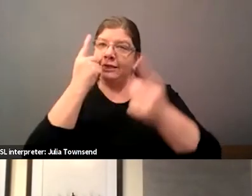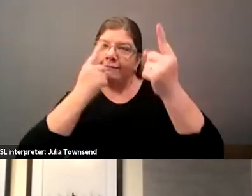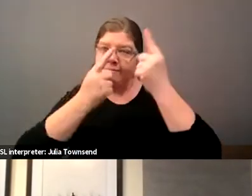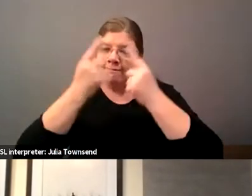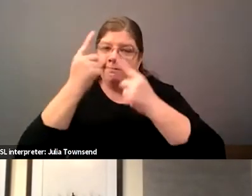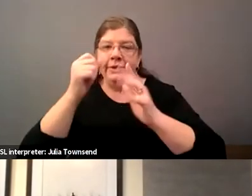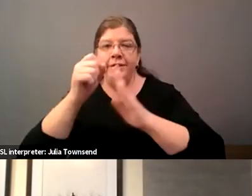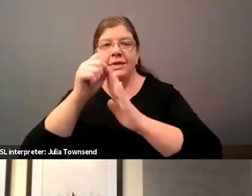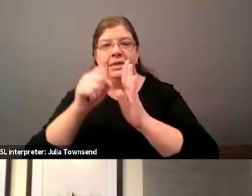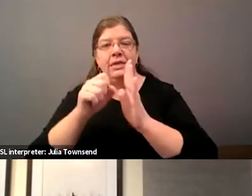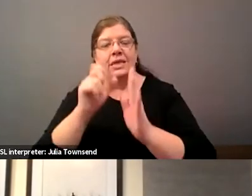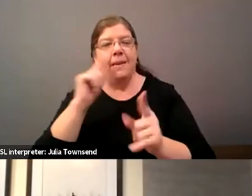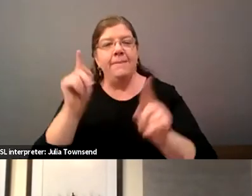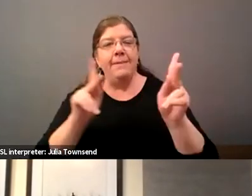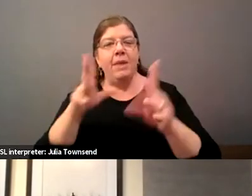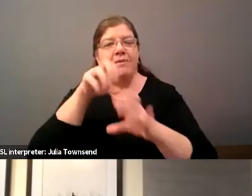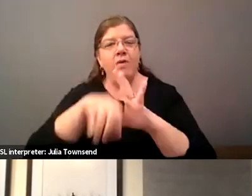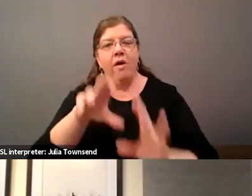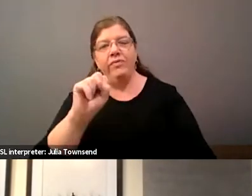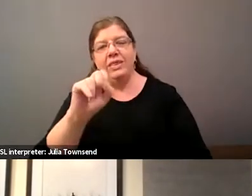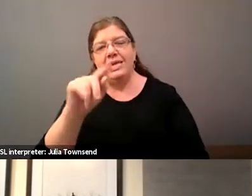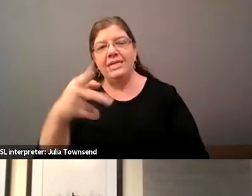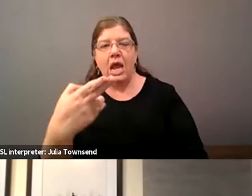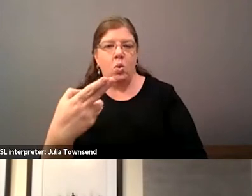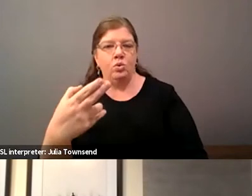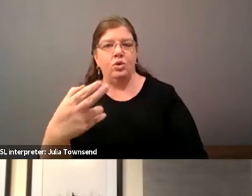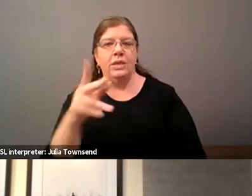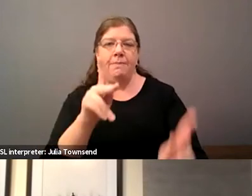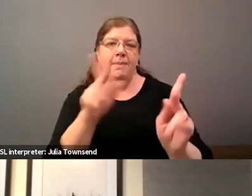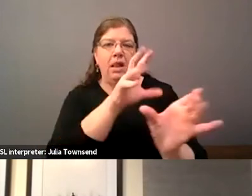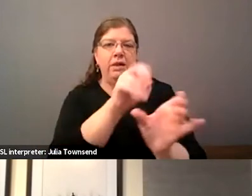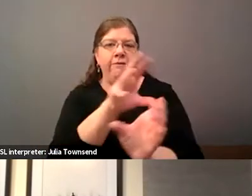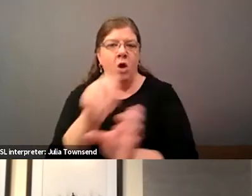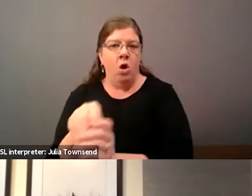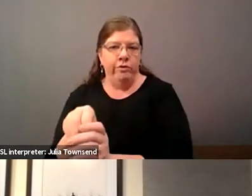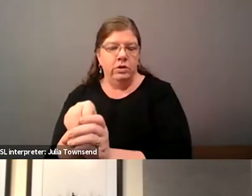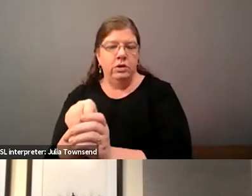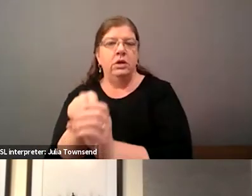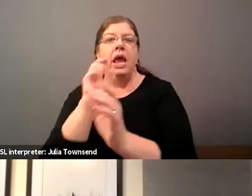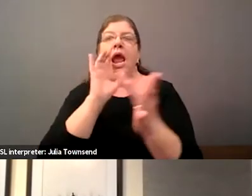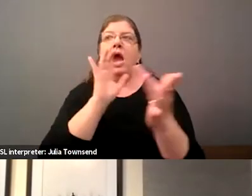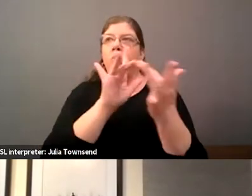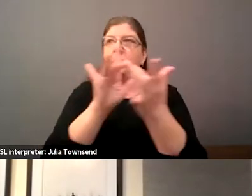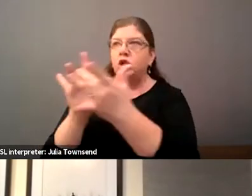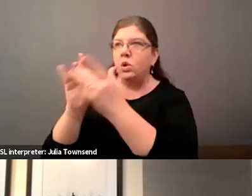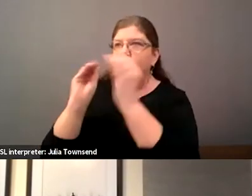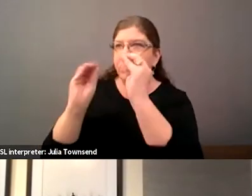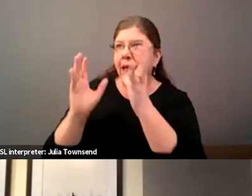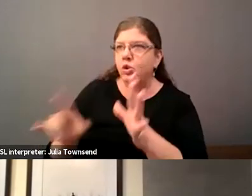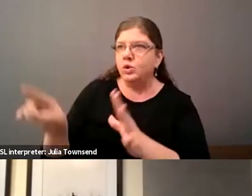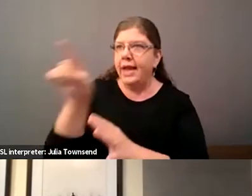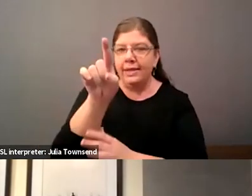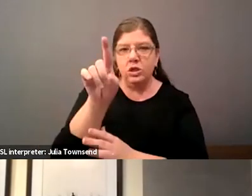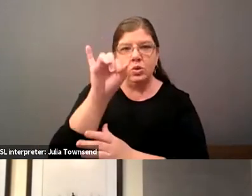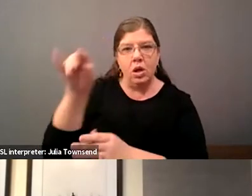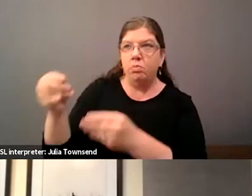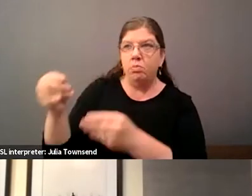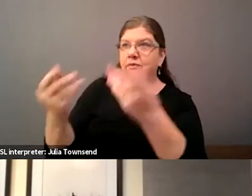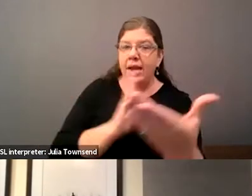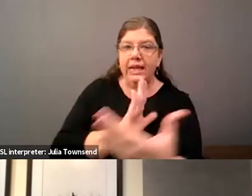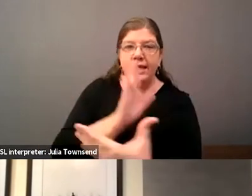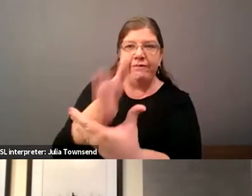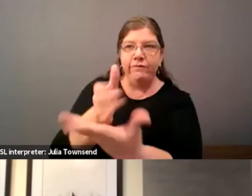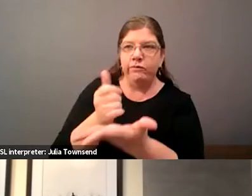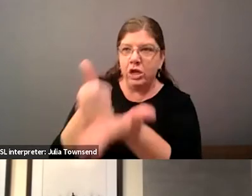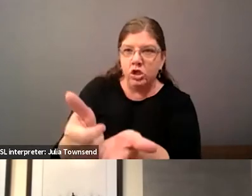the stakeholders that are involved and and um and reach out to the educators who are providing interventions